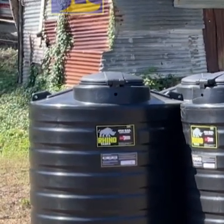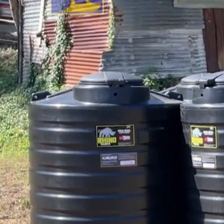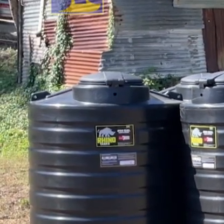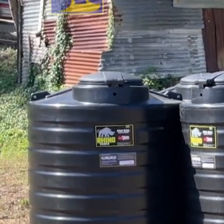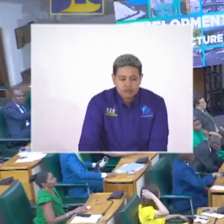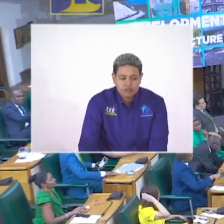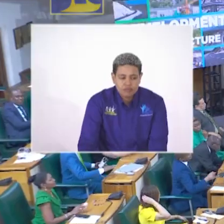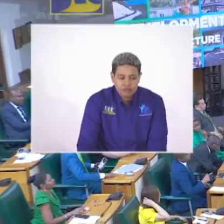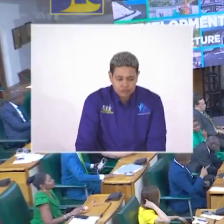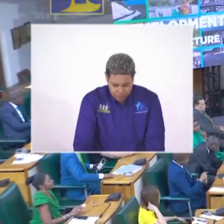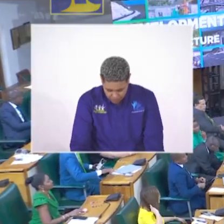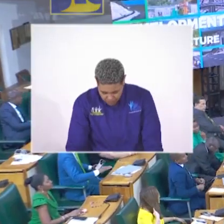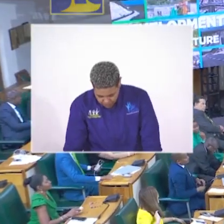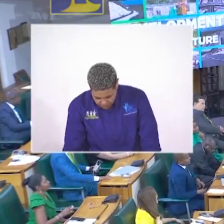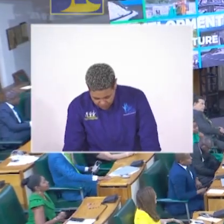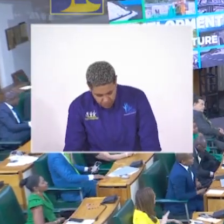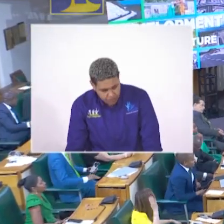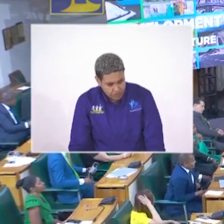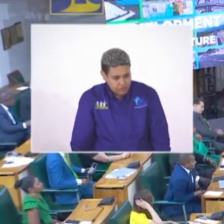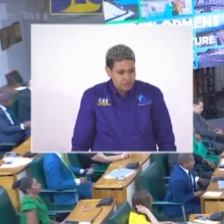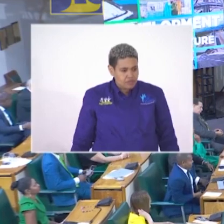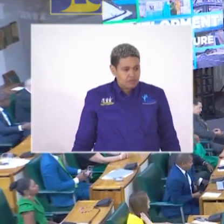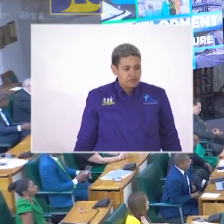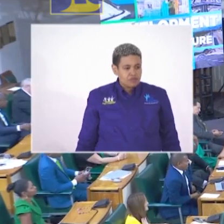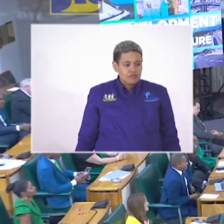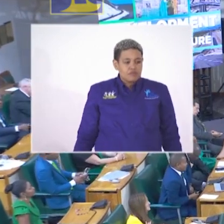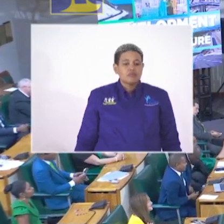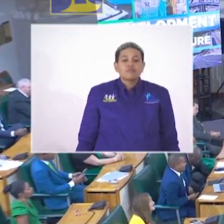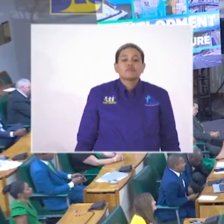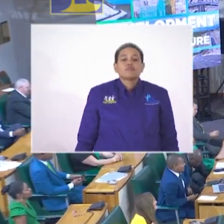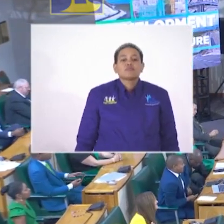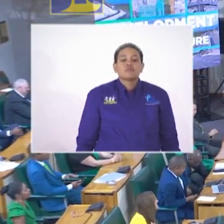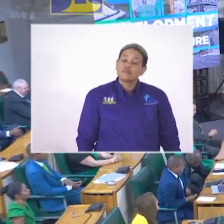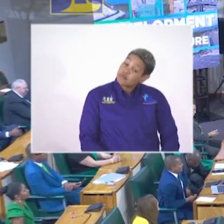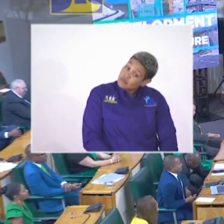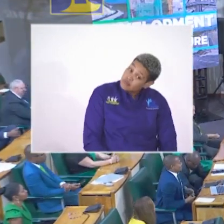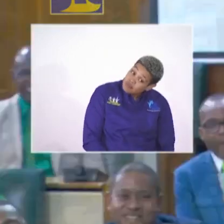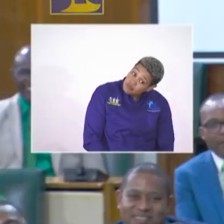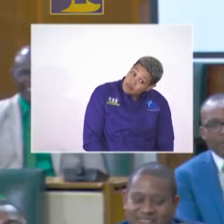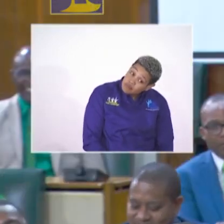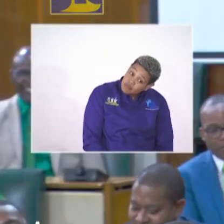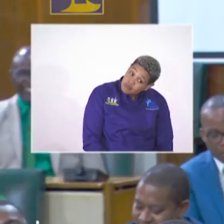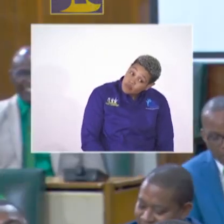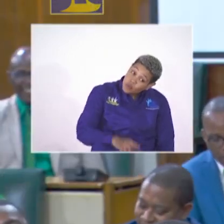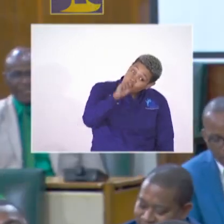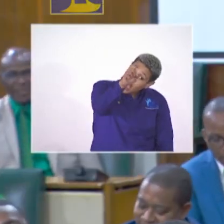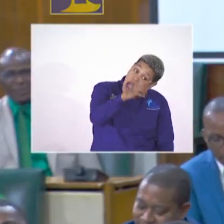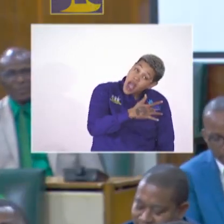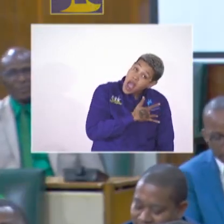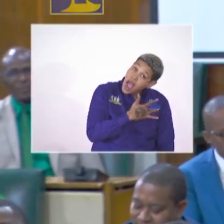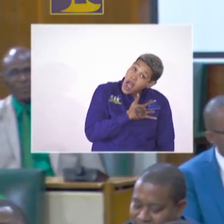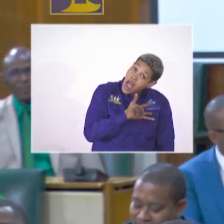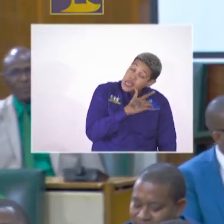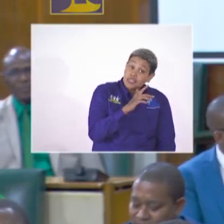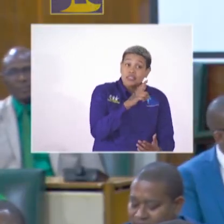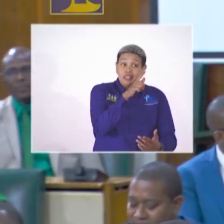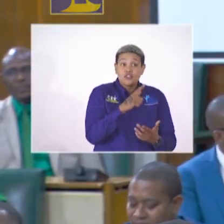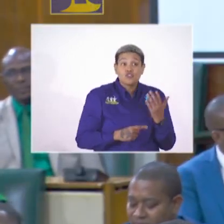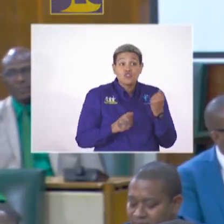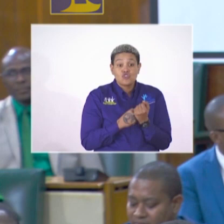across Jamaica. And we will ask, as we have asked Hart Trust